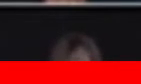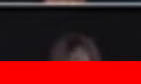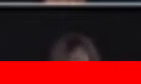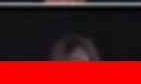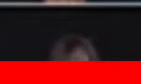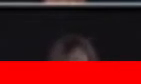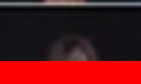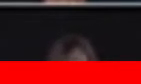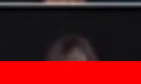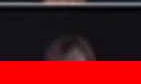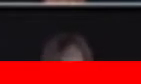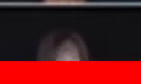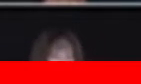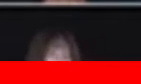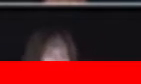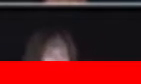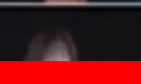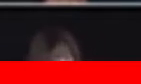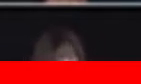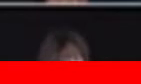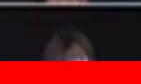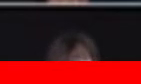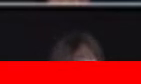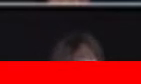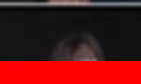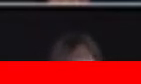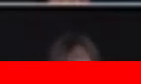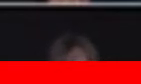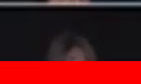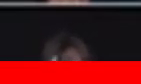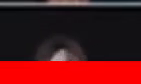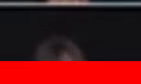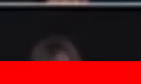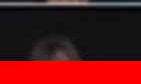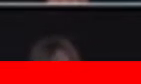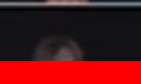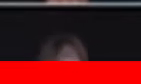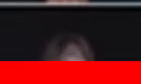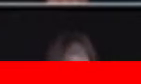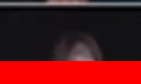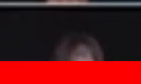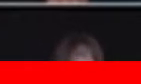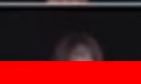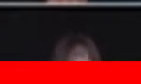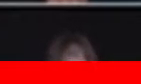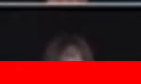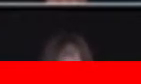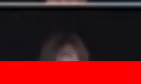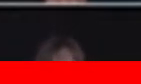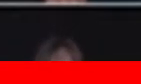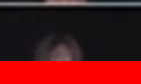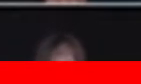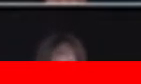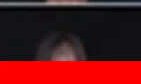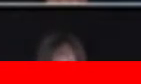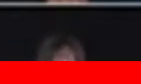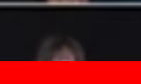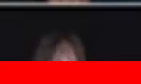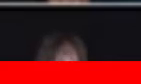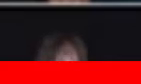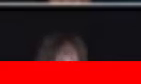Today, we are also announcing that the following public health regions will be moving into the following levels in our COVID-19 response framework.